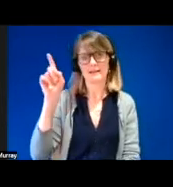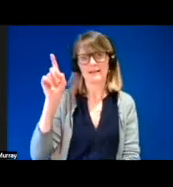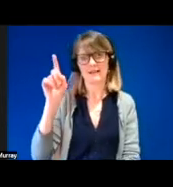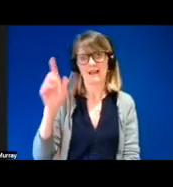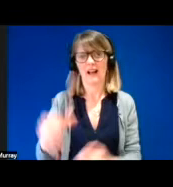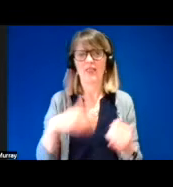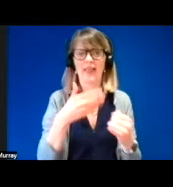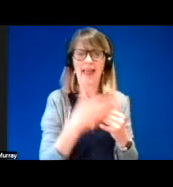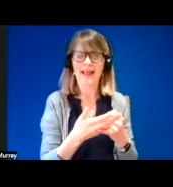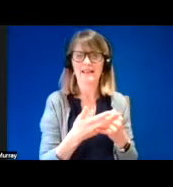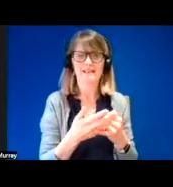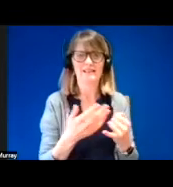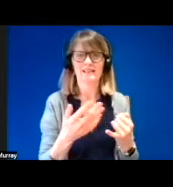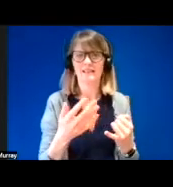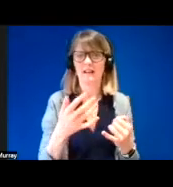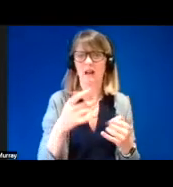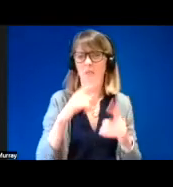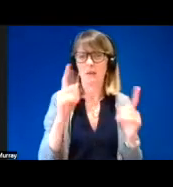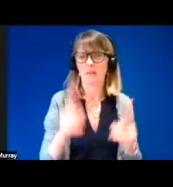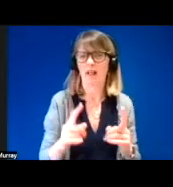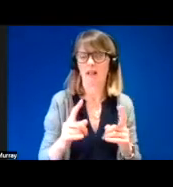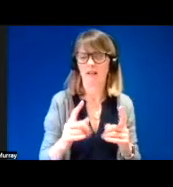for others, or far worse.